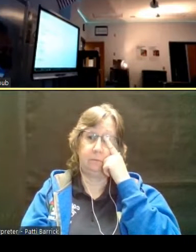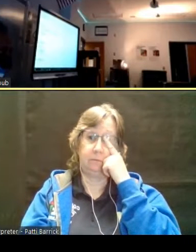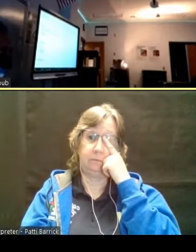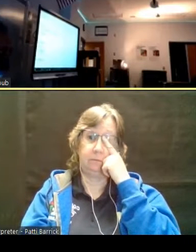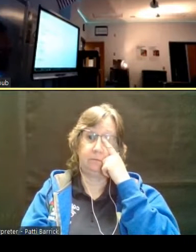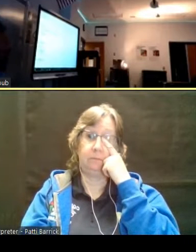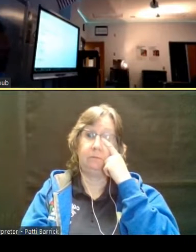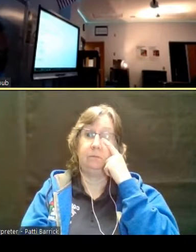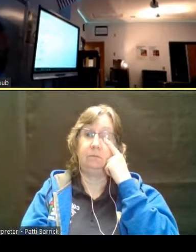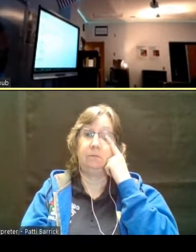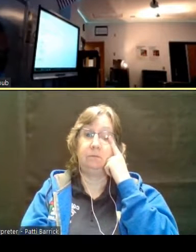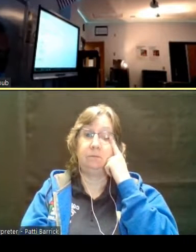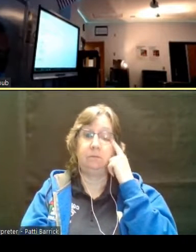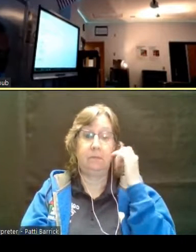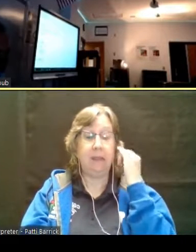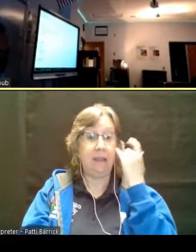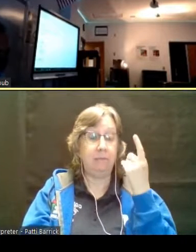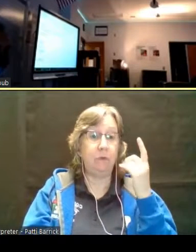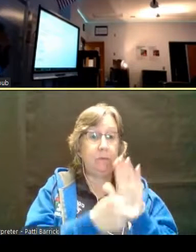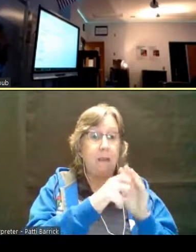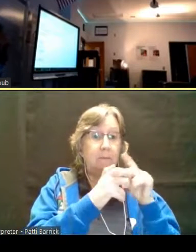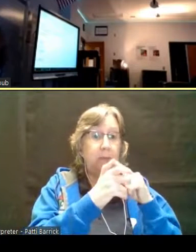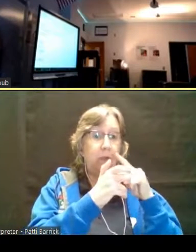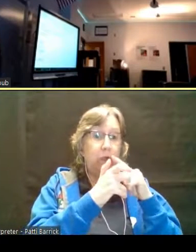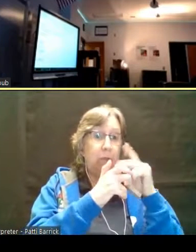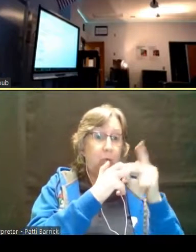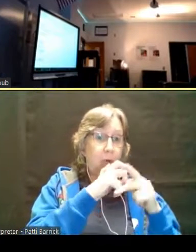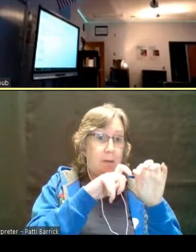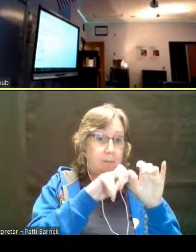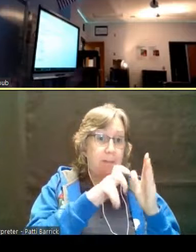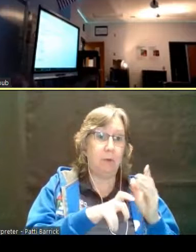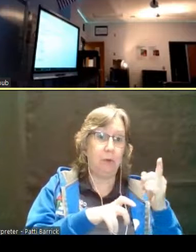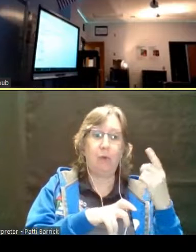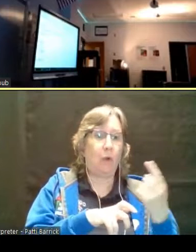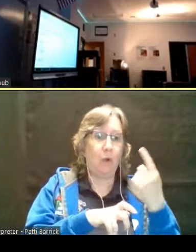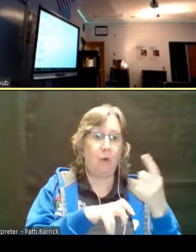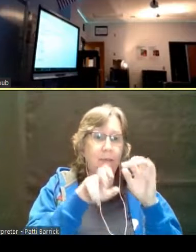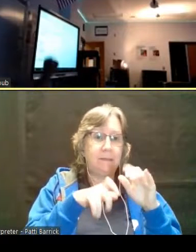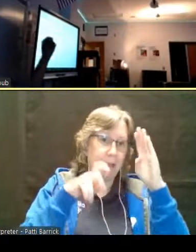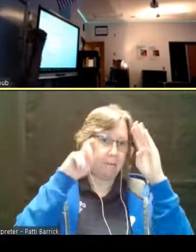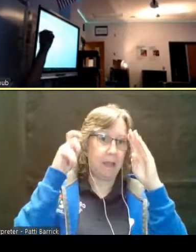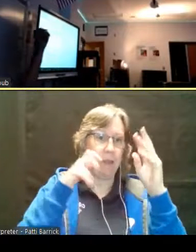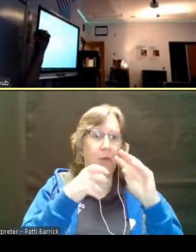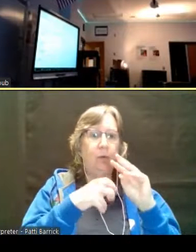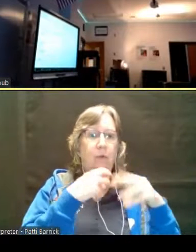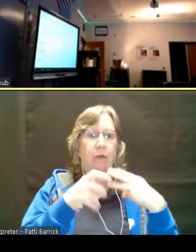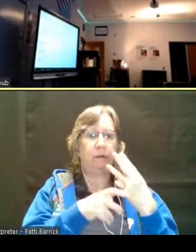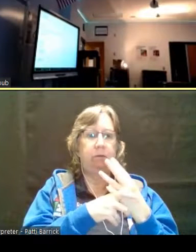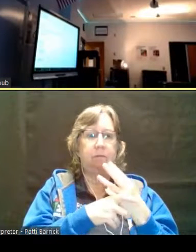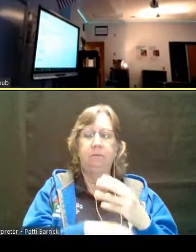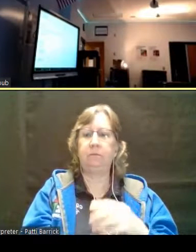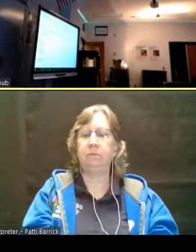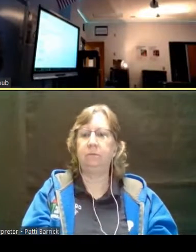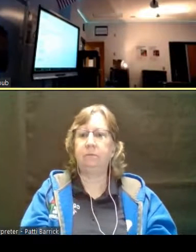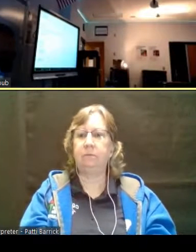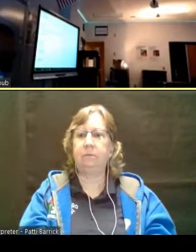write to do hello world. So this is the title. So when we go to this web page, you will see in the top, it will say hello world